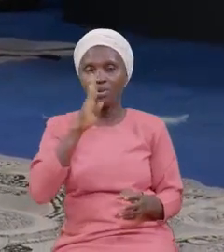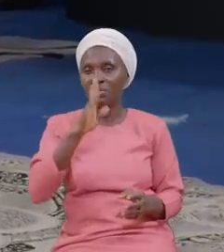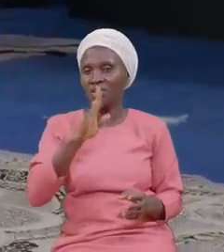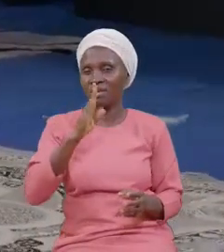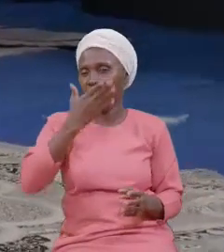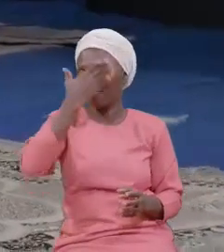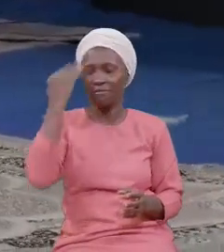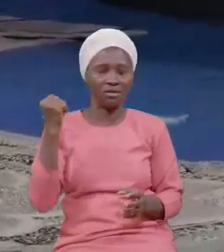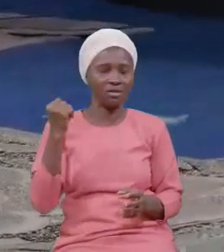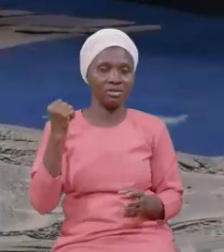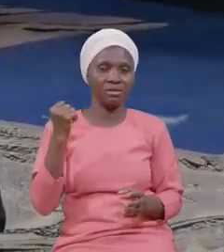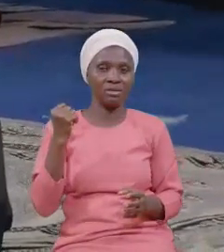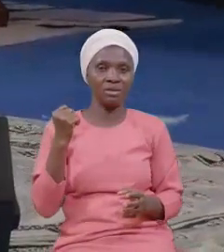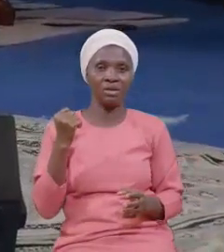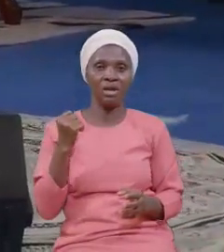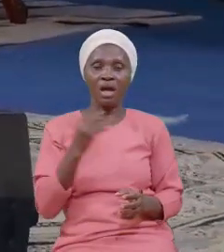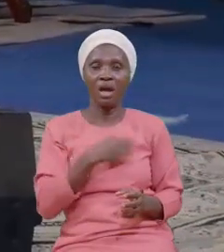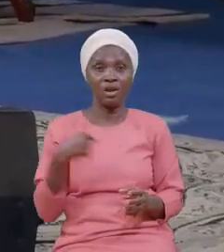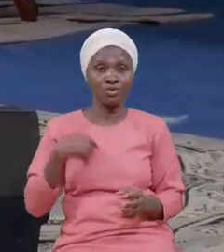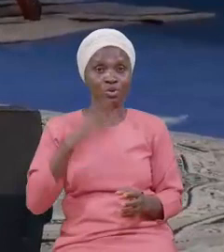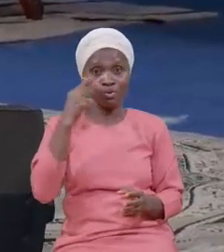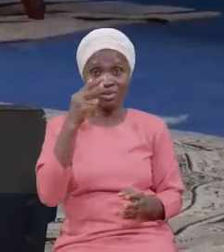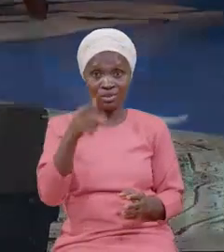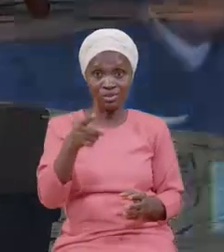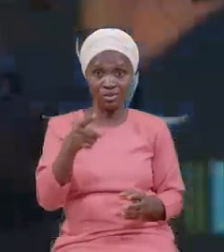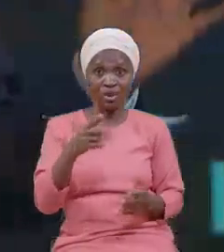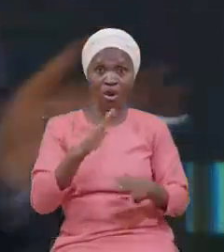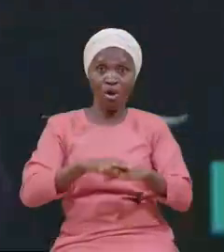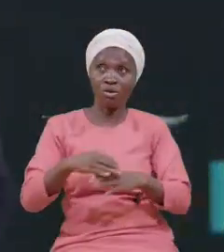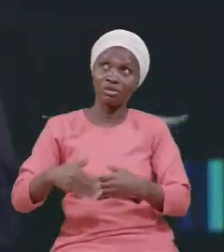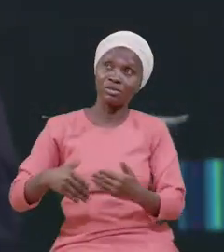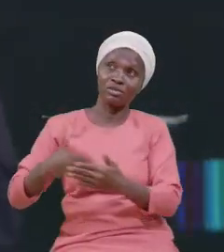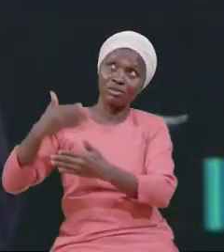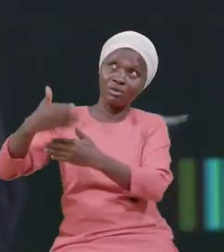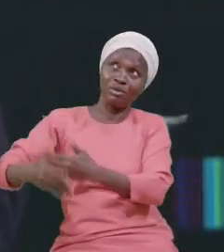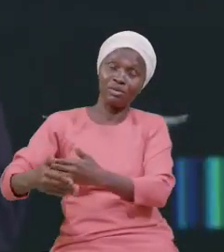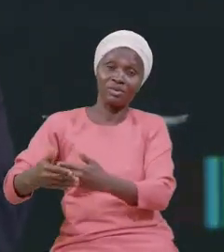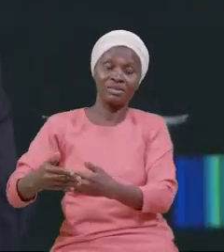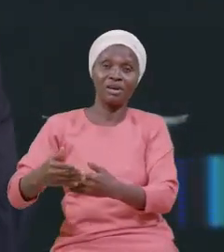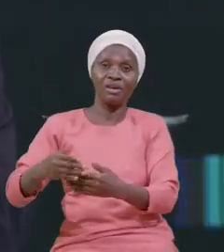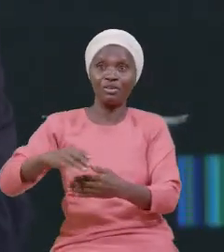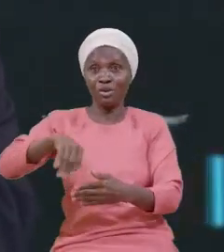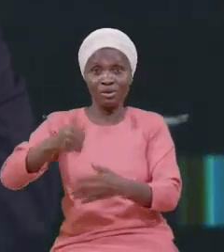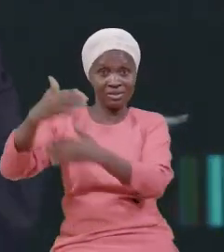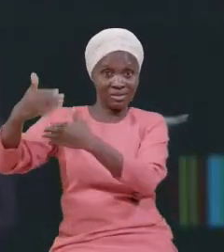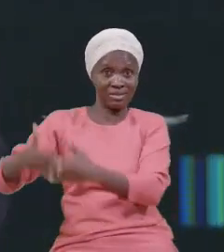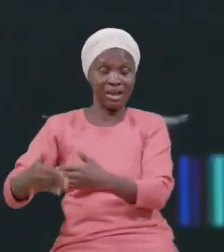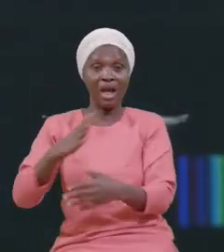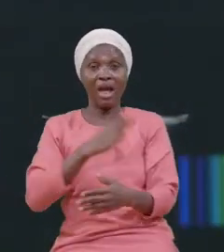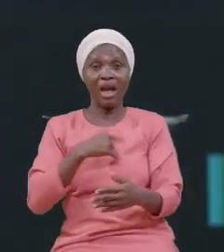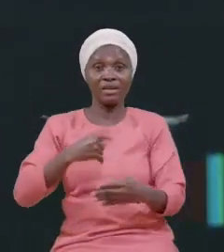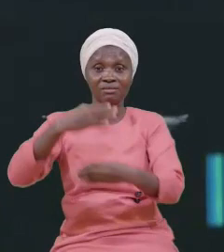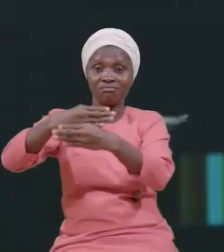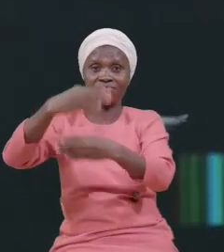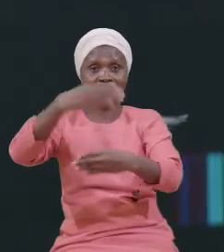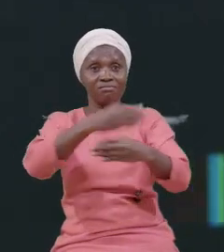other side. You even cross River Jordan, the Jericho walls will fall. You'll be in the